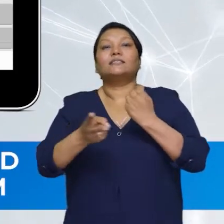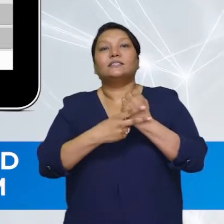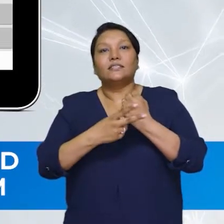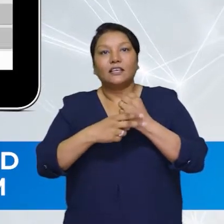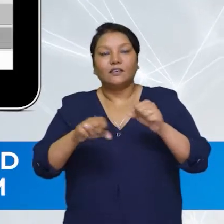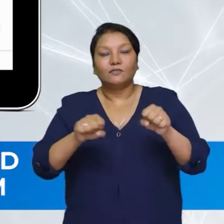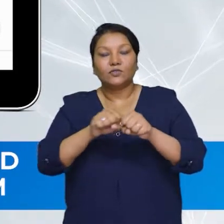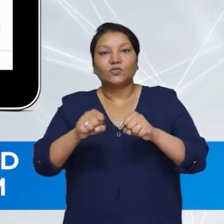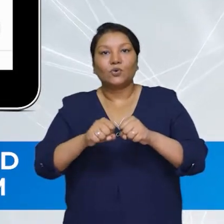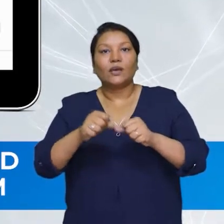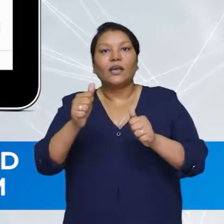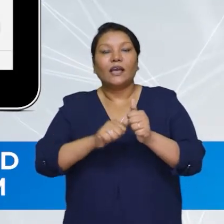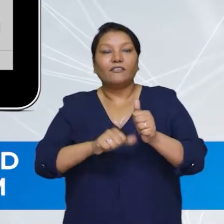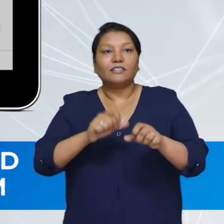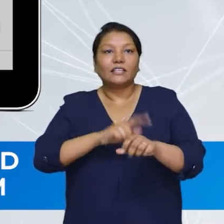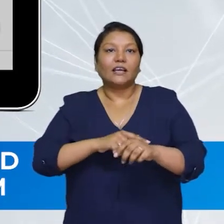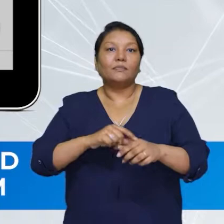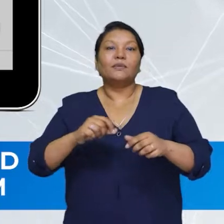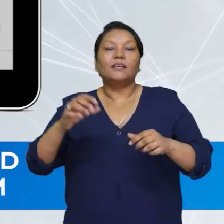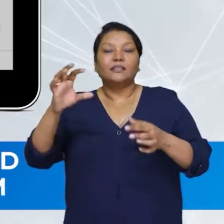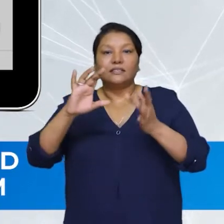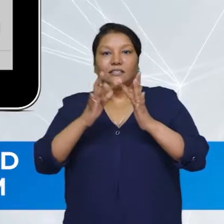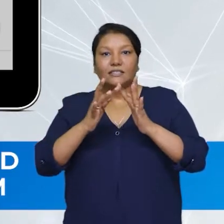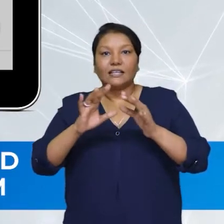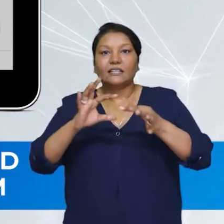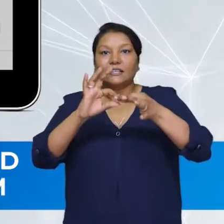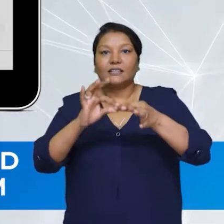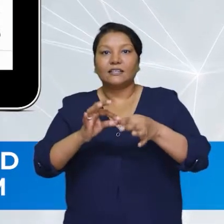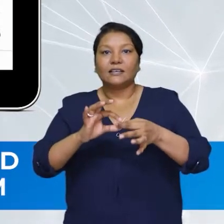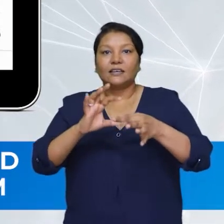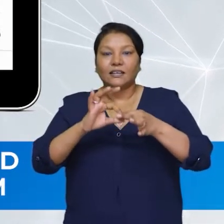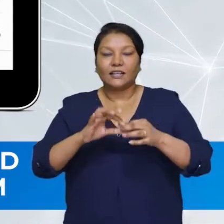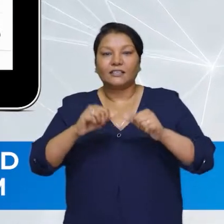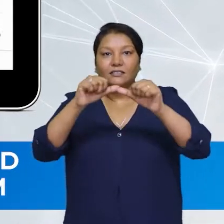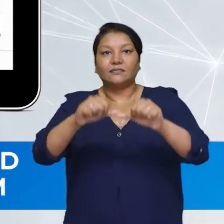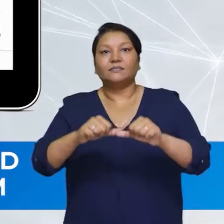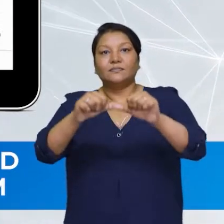and save to ensure automatic connecting in the future.